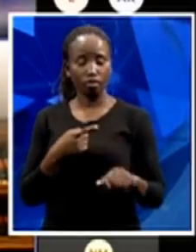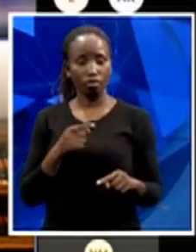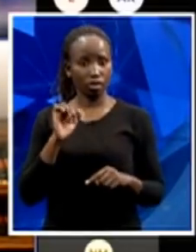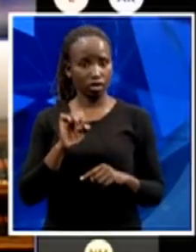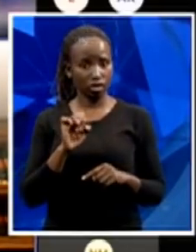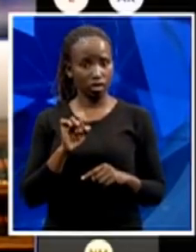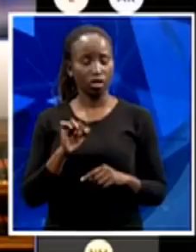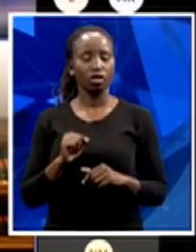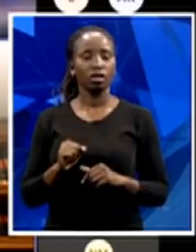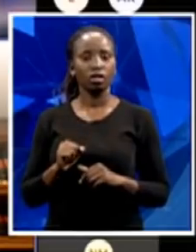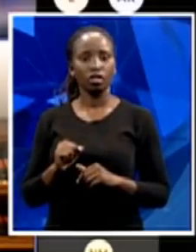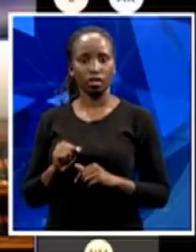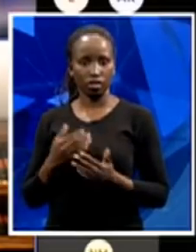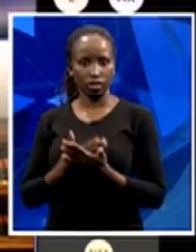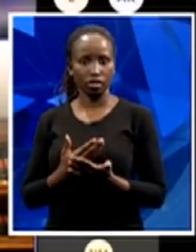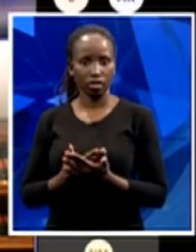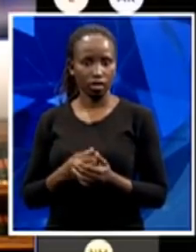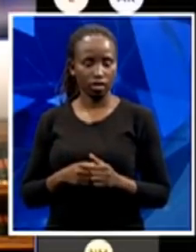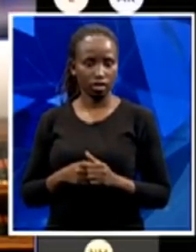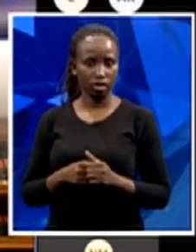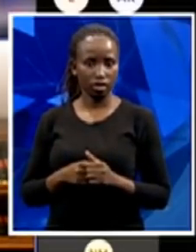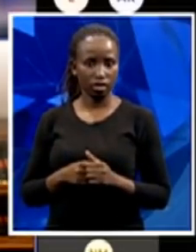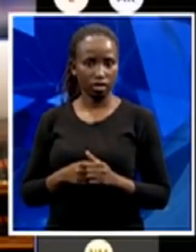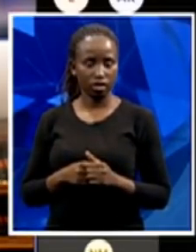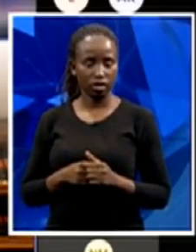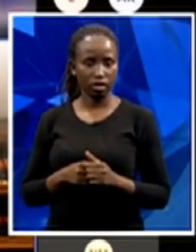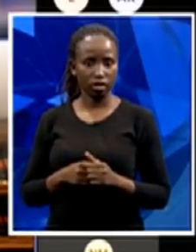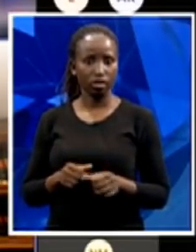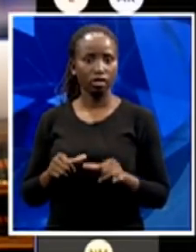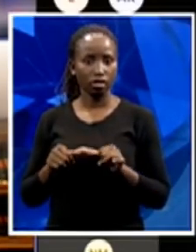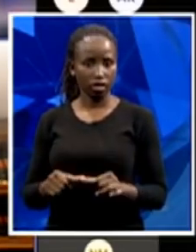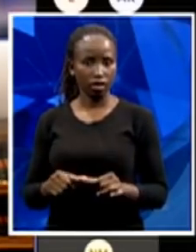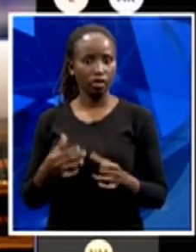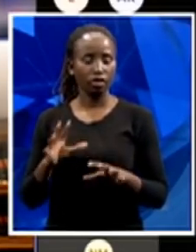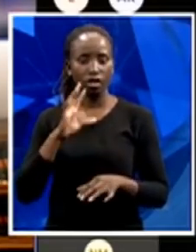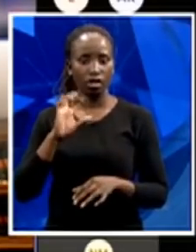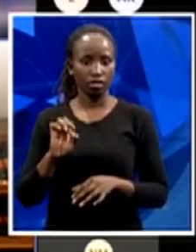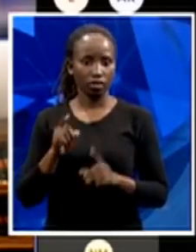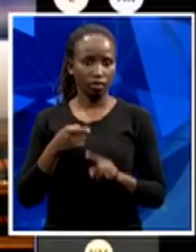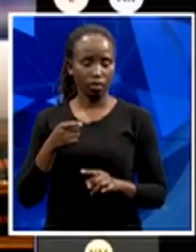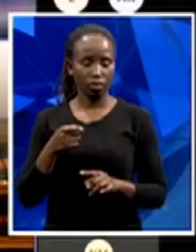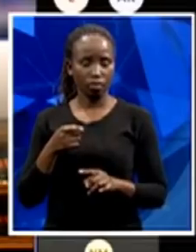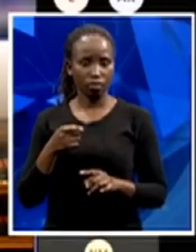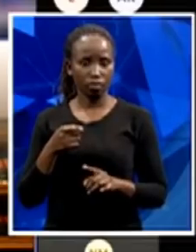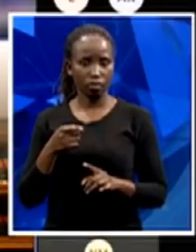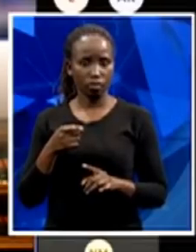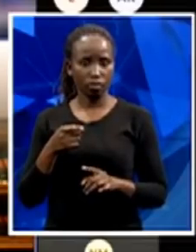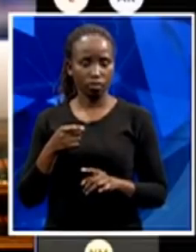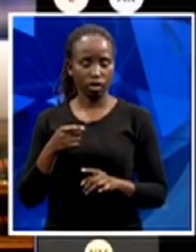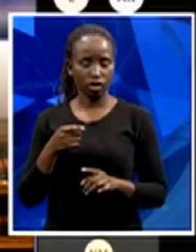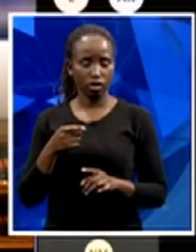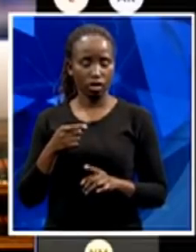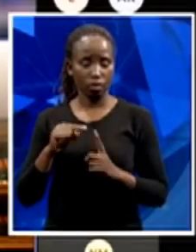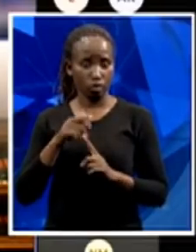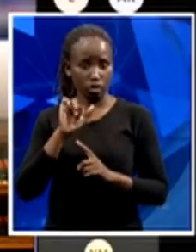halt. And when asked what would happen from a practical point of view, his view was that the organization would then have to